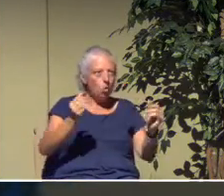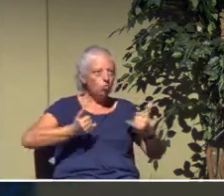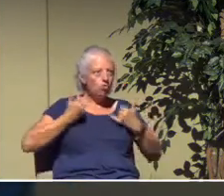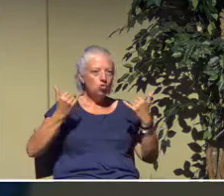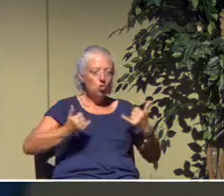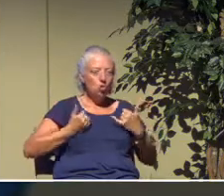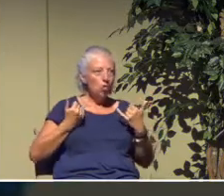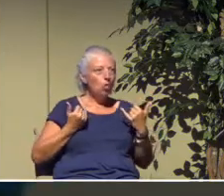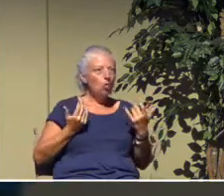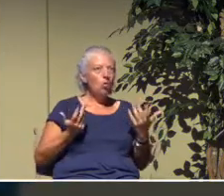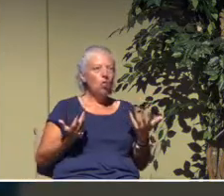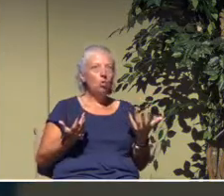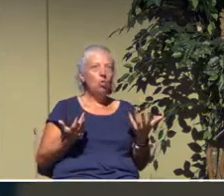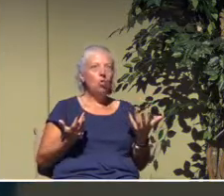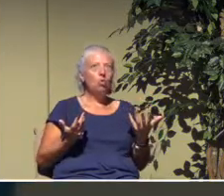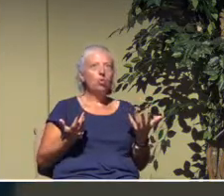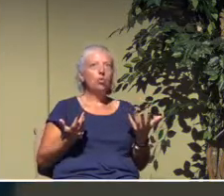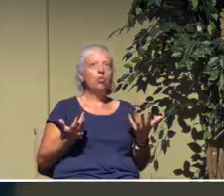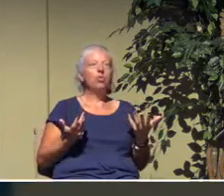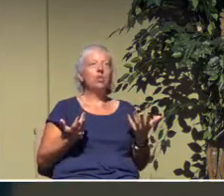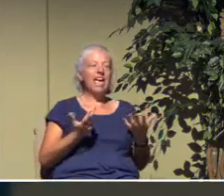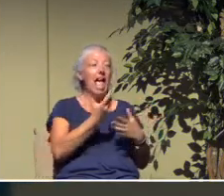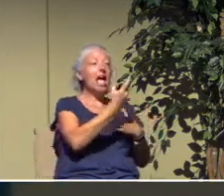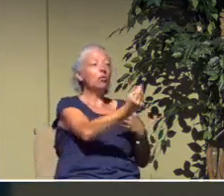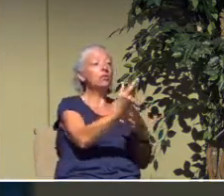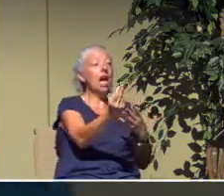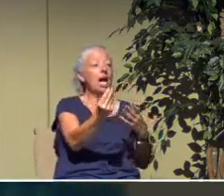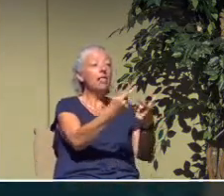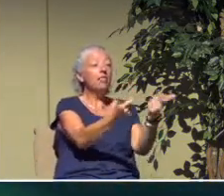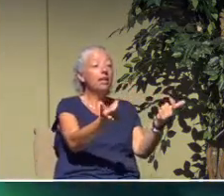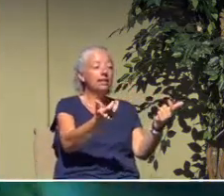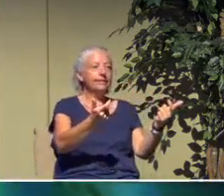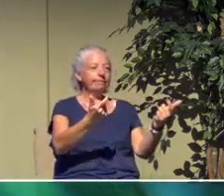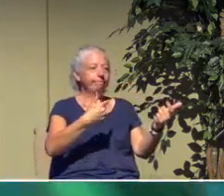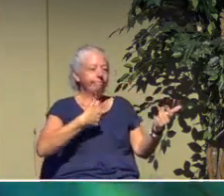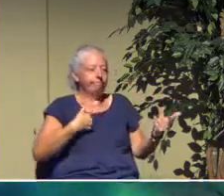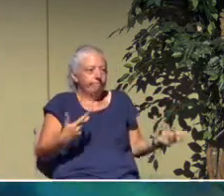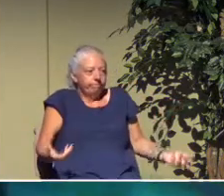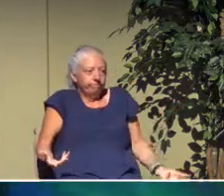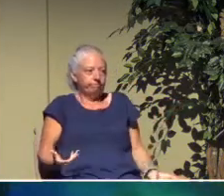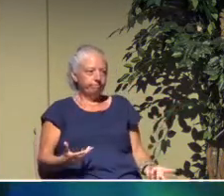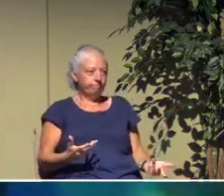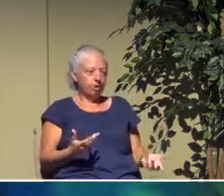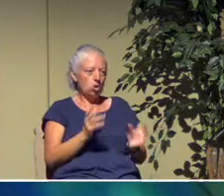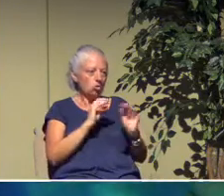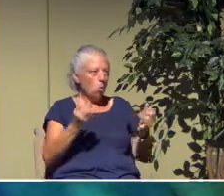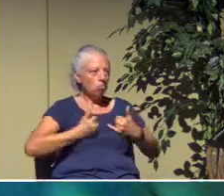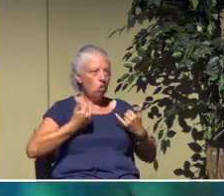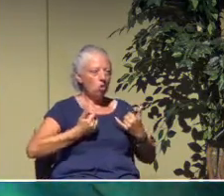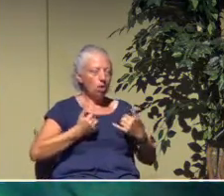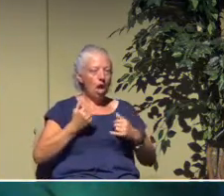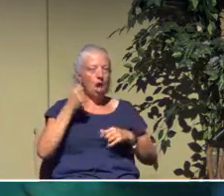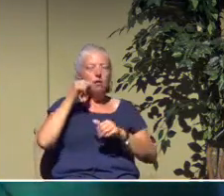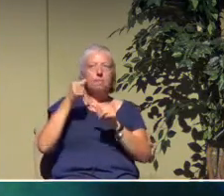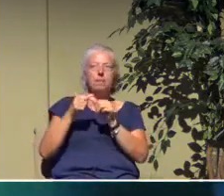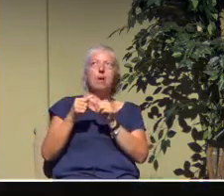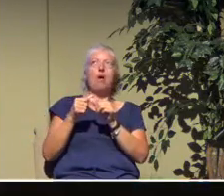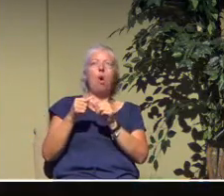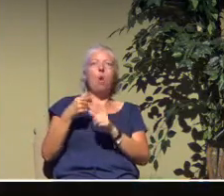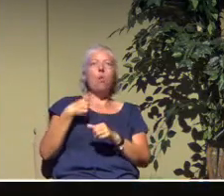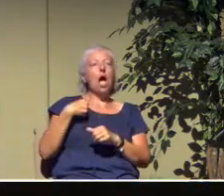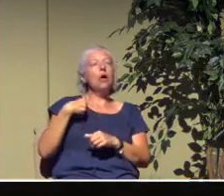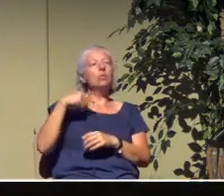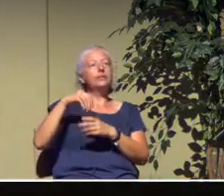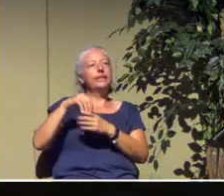joy out of the external things anymore. I remember the moment that it occurred to me. I was at Radio City Music